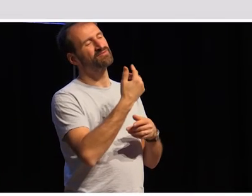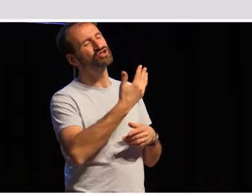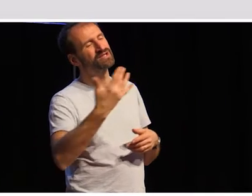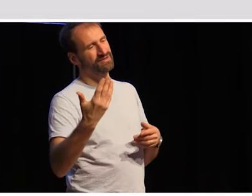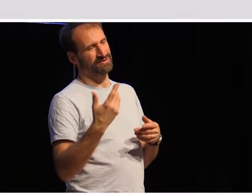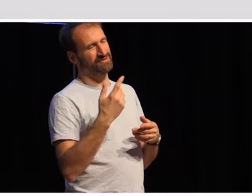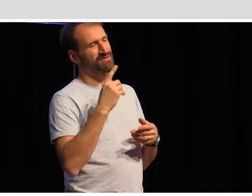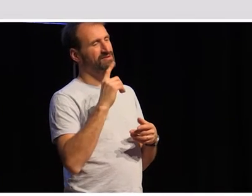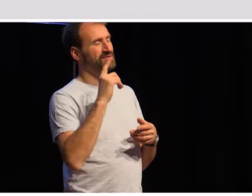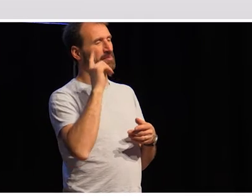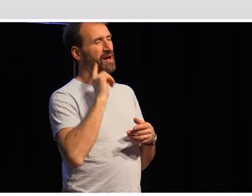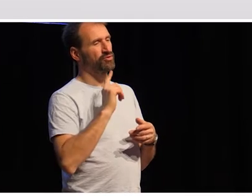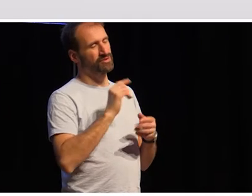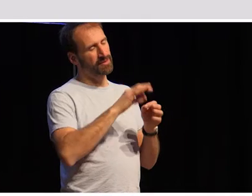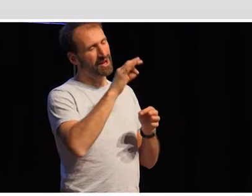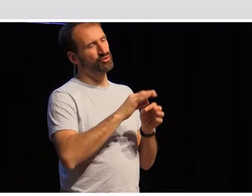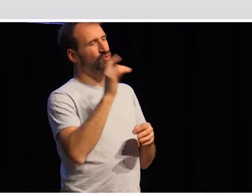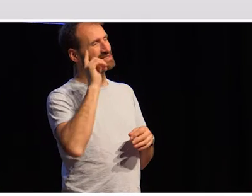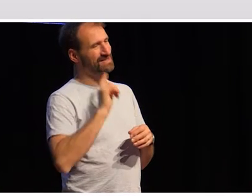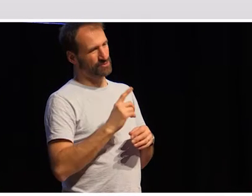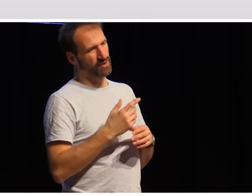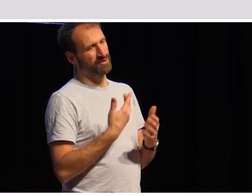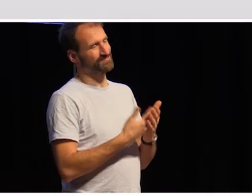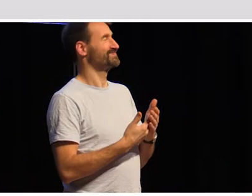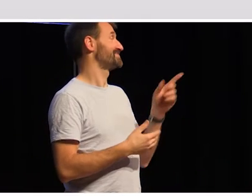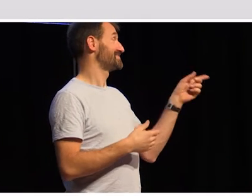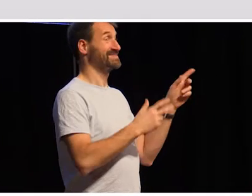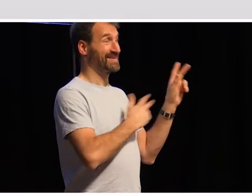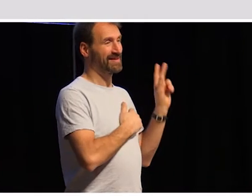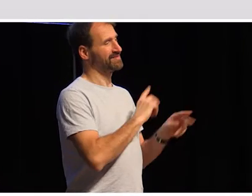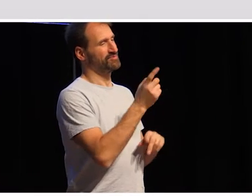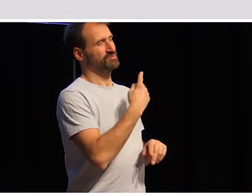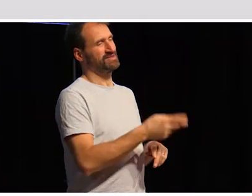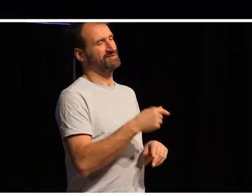one. So how does all of this work?